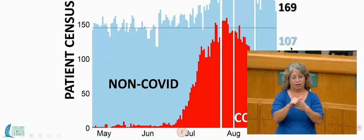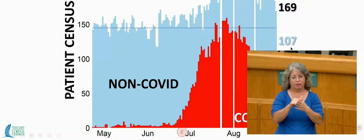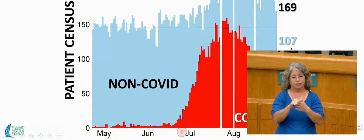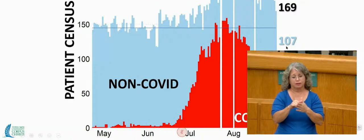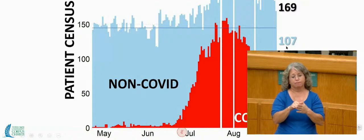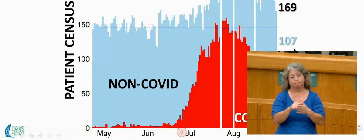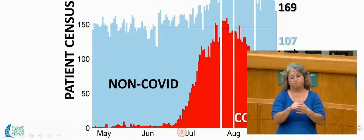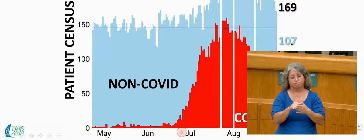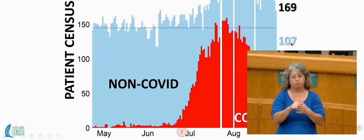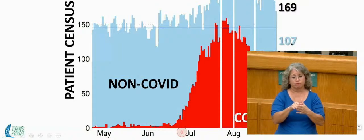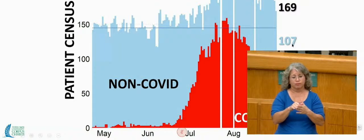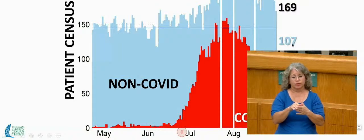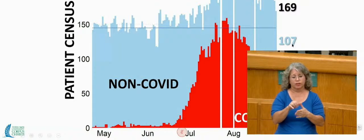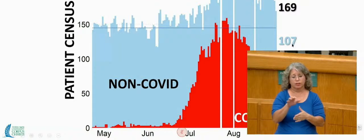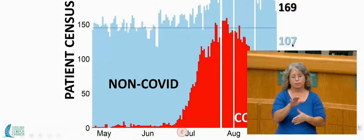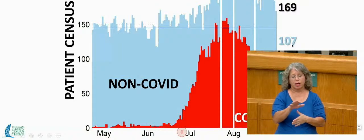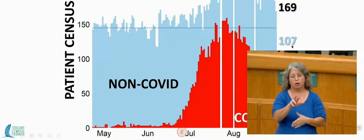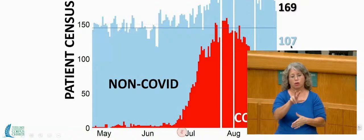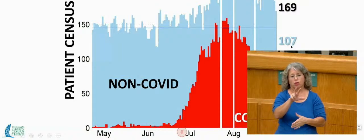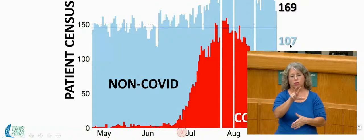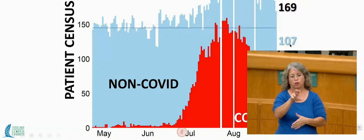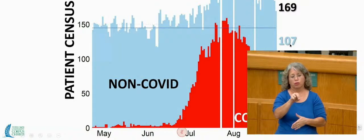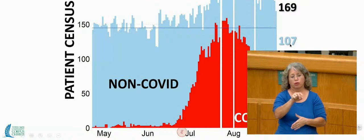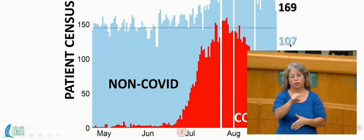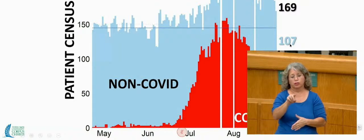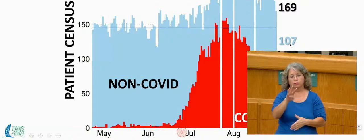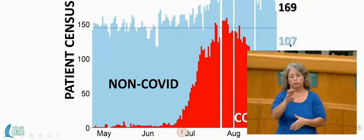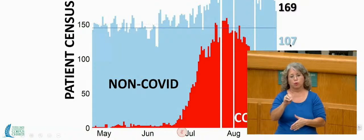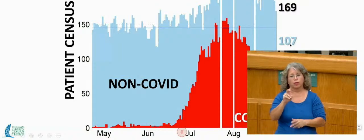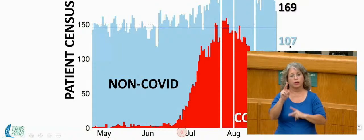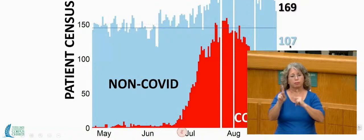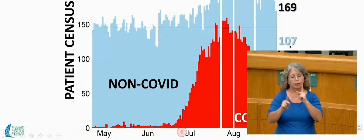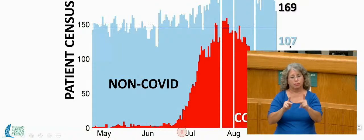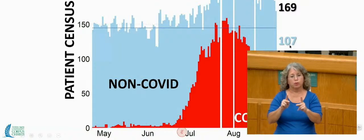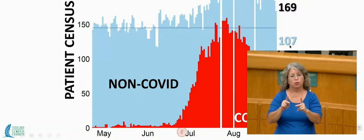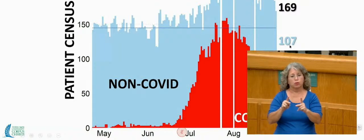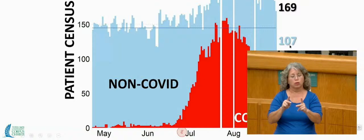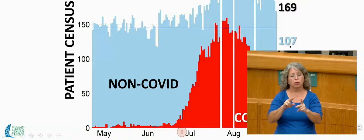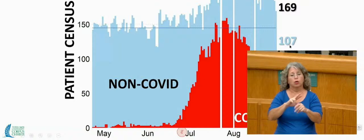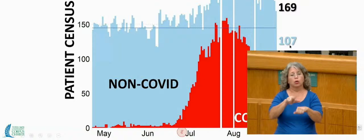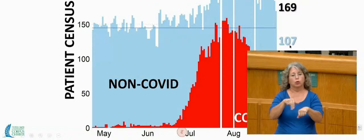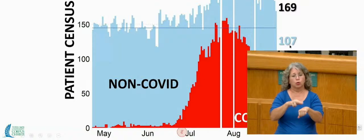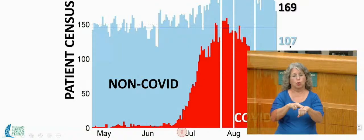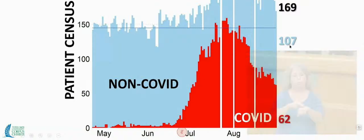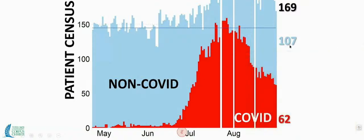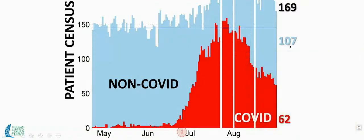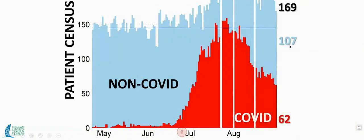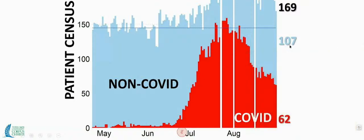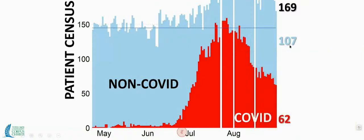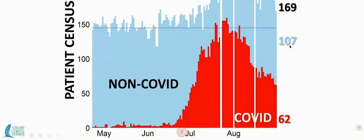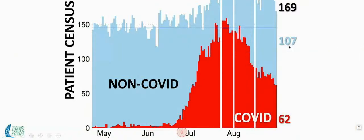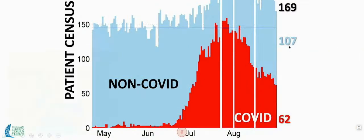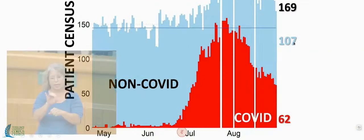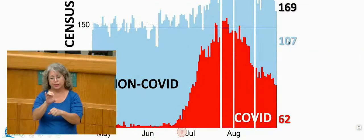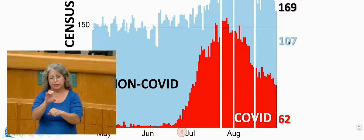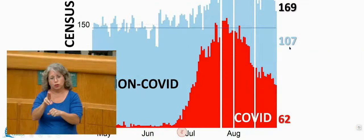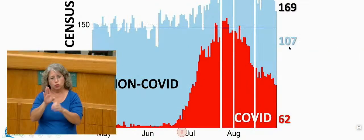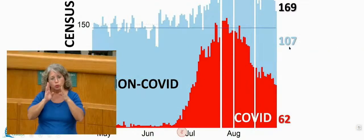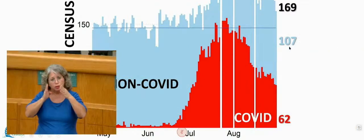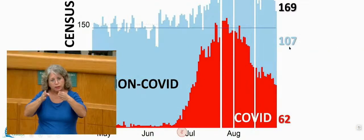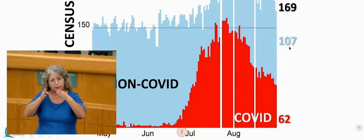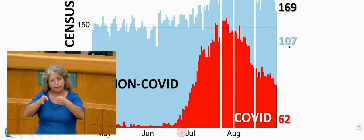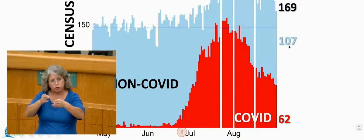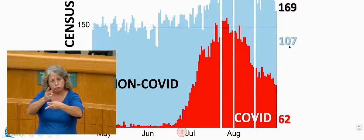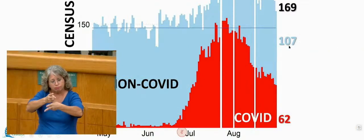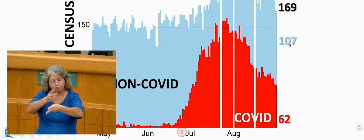to 40. There's about 30 to 40 people that normally would be getting that extra treatment that you get in intensive care